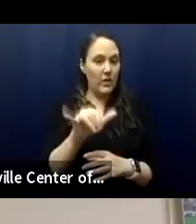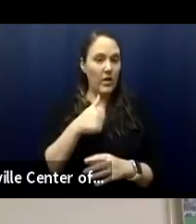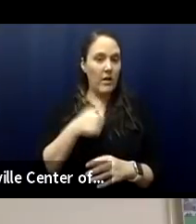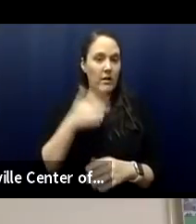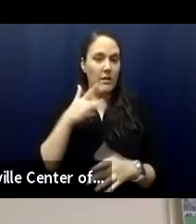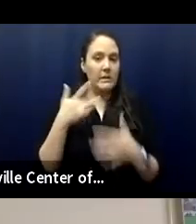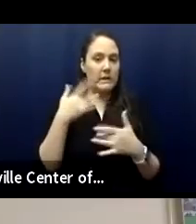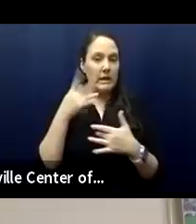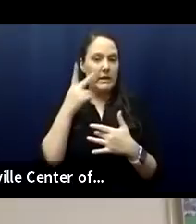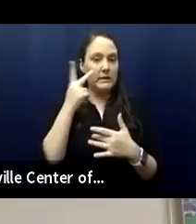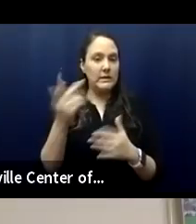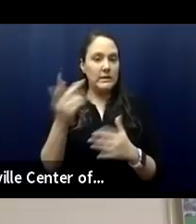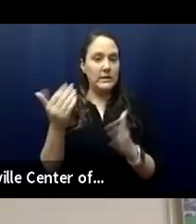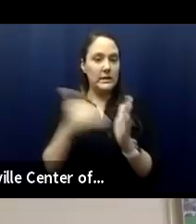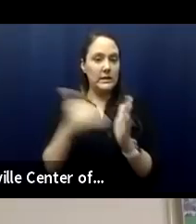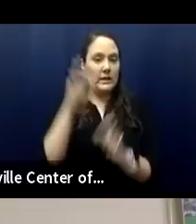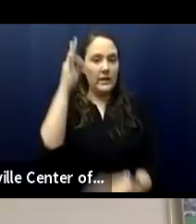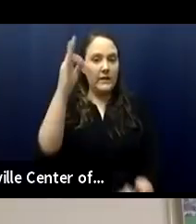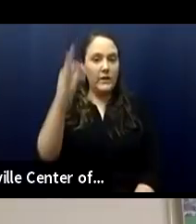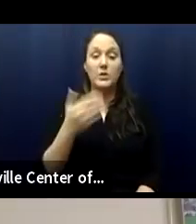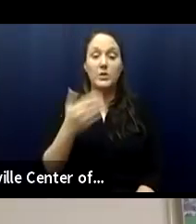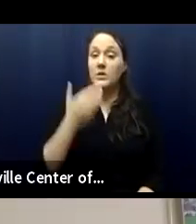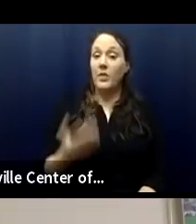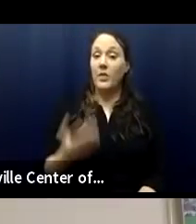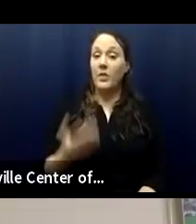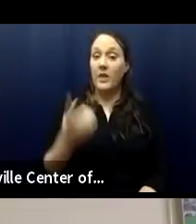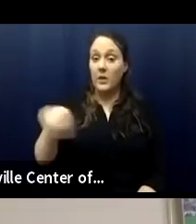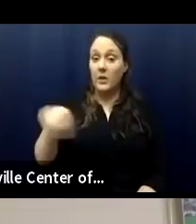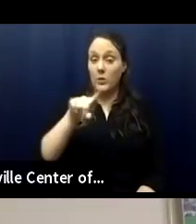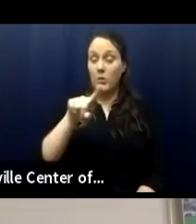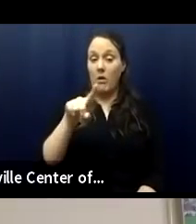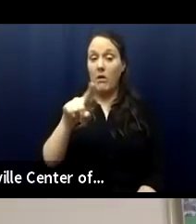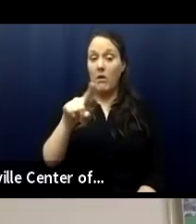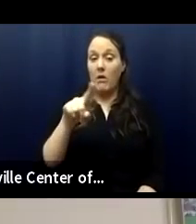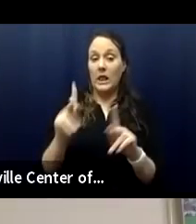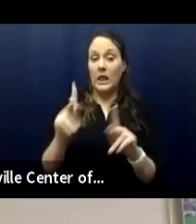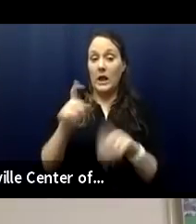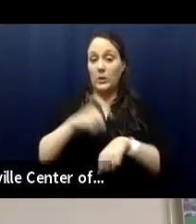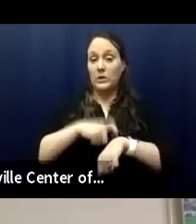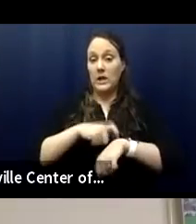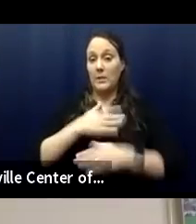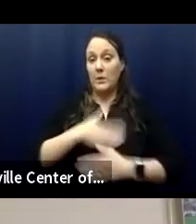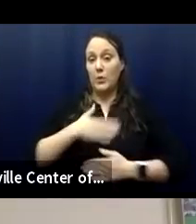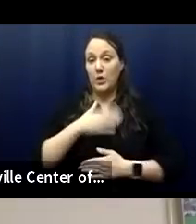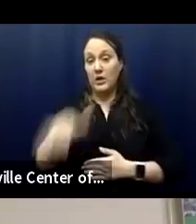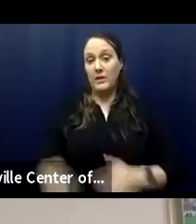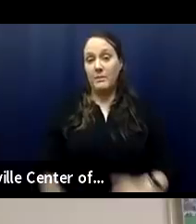future. Well, again, thank you to all of you for allowing the time. Appreciate that.